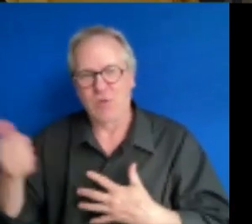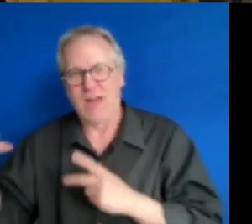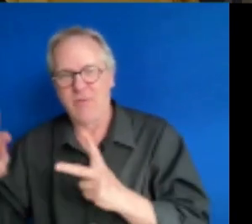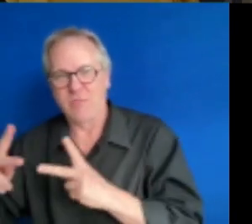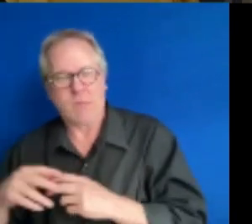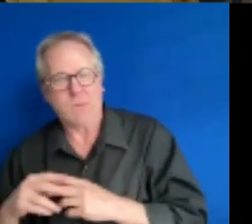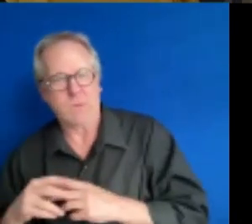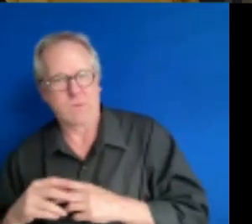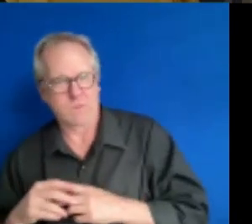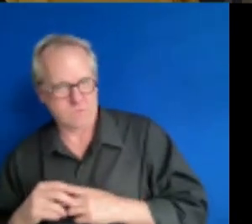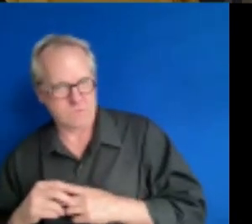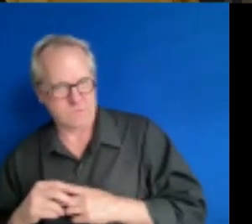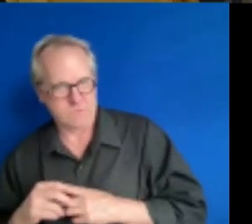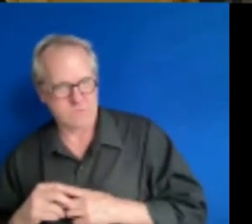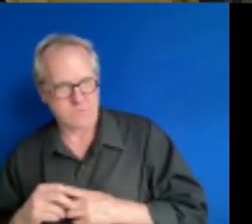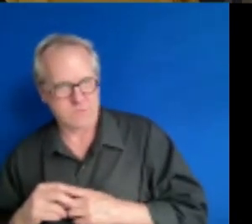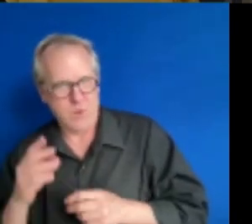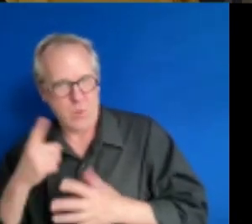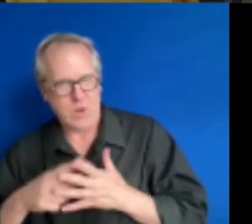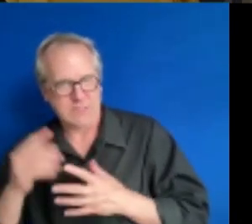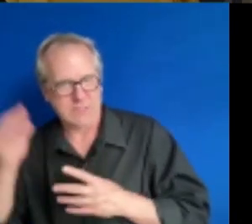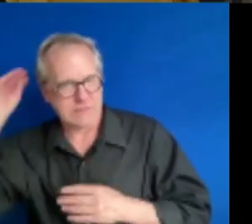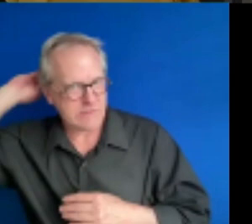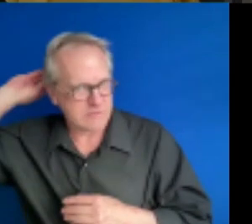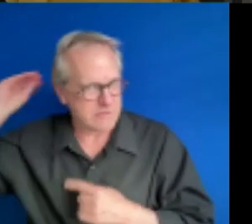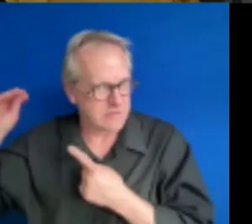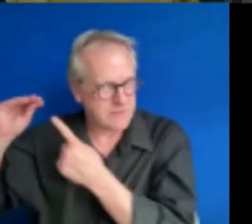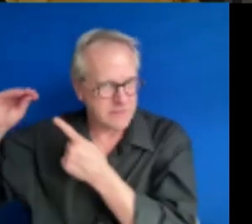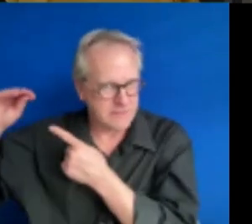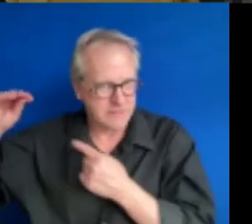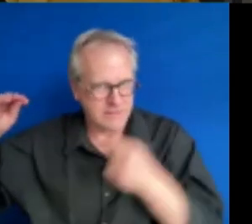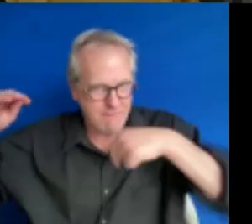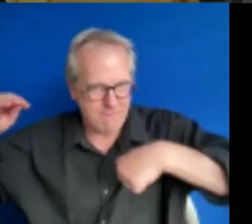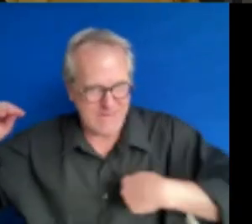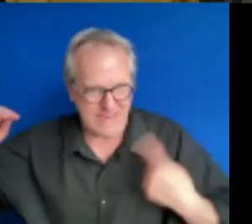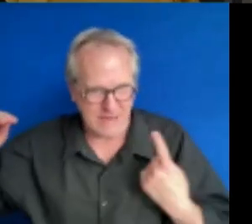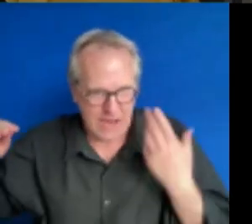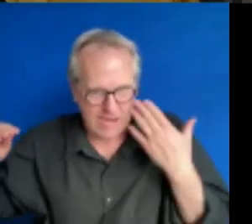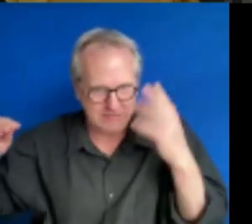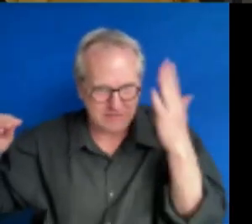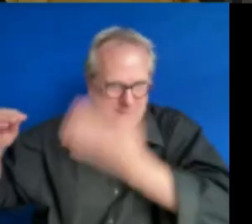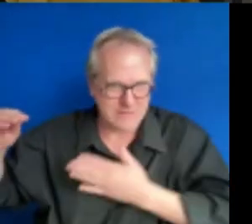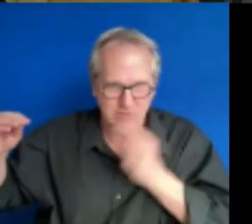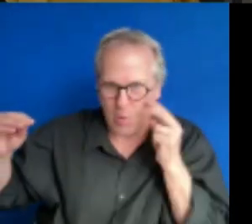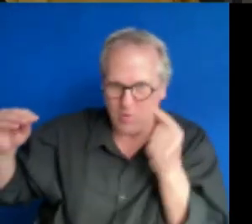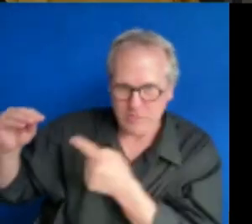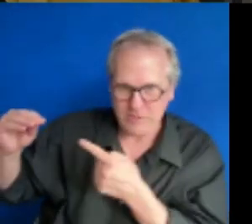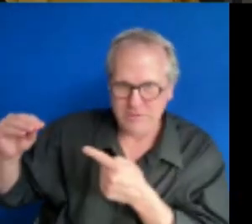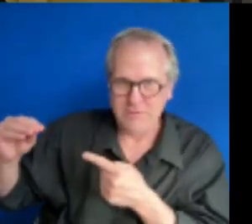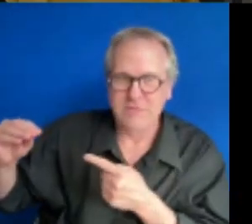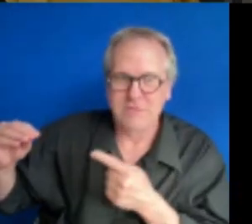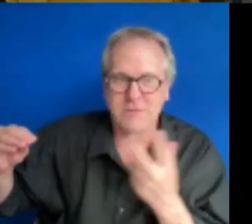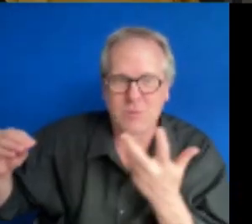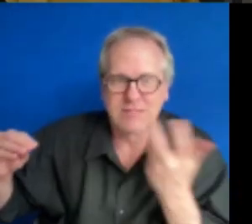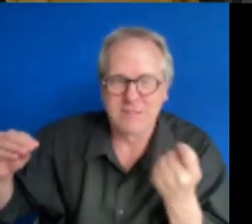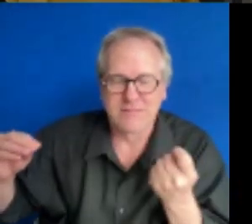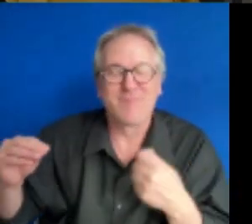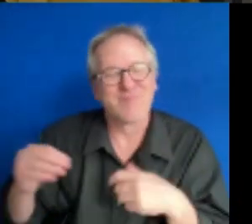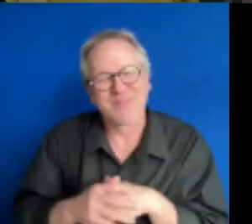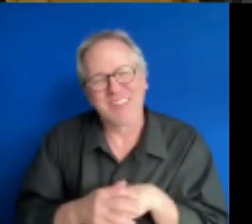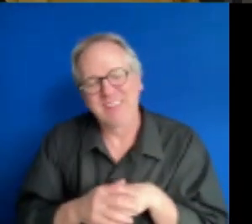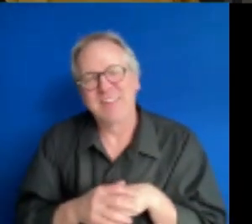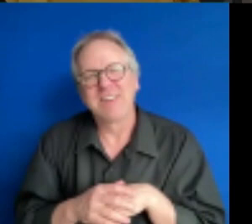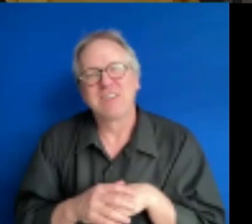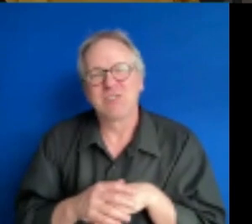people that, oh, wow, well, what's lurking inside of me that I don't know? And so I think that